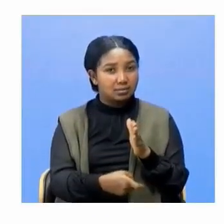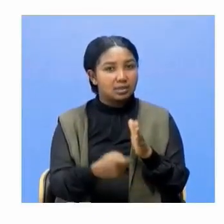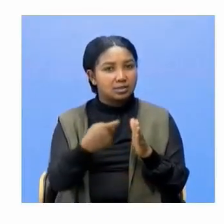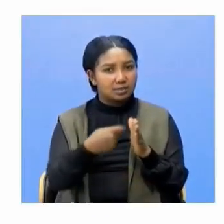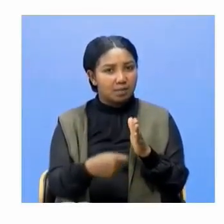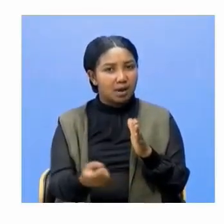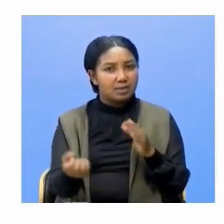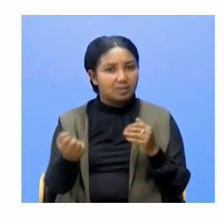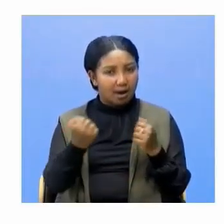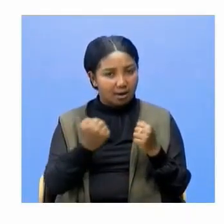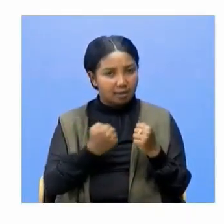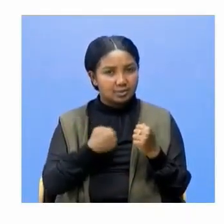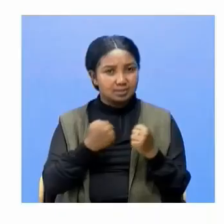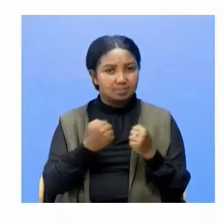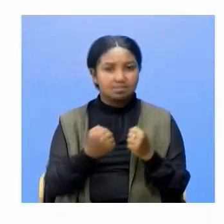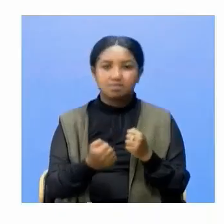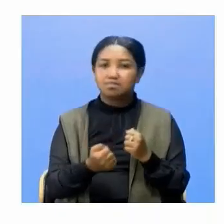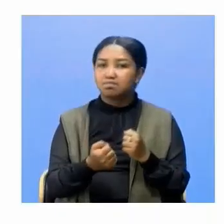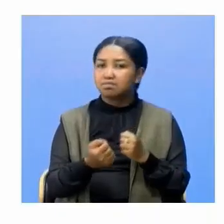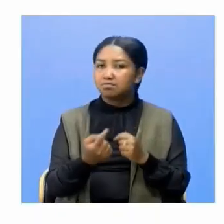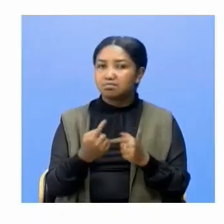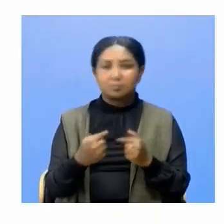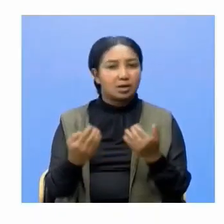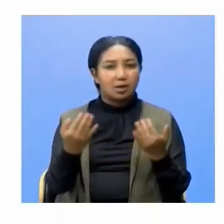has become